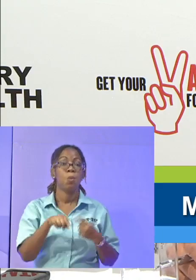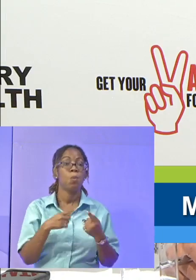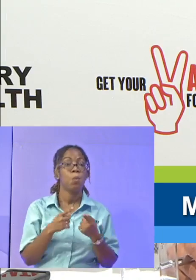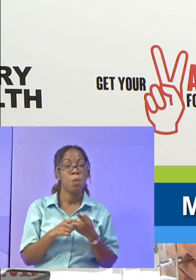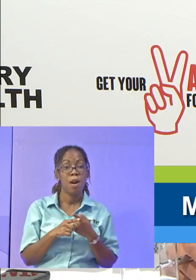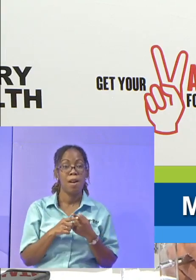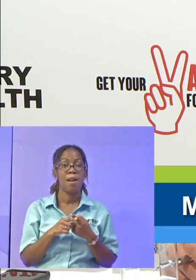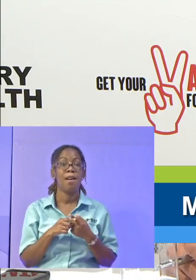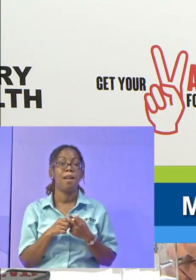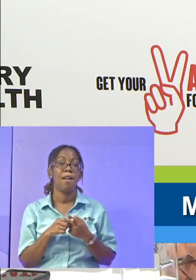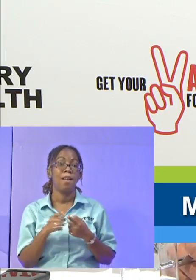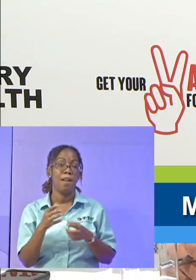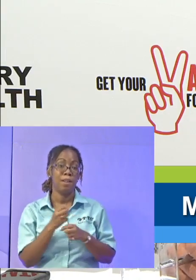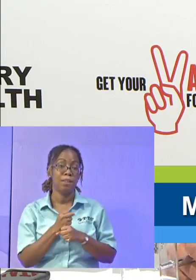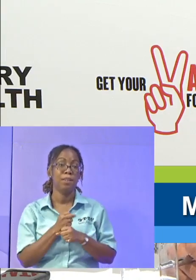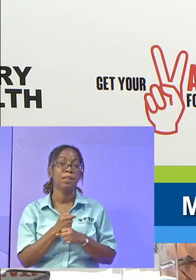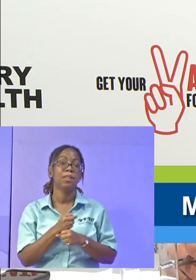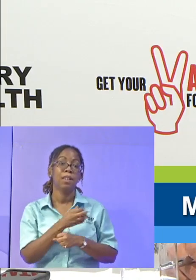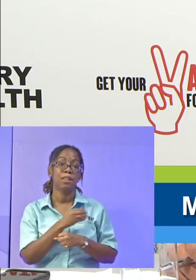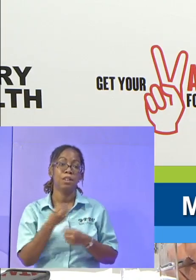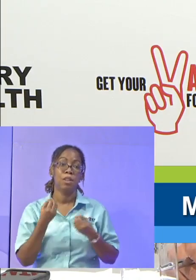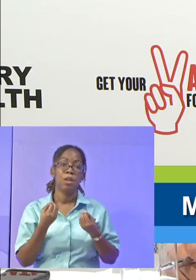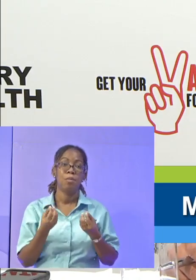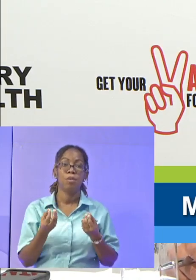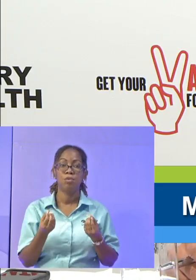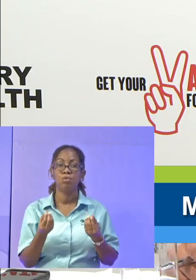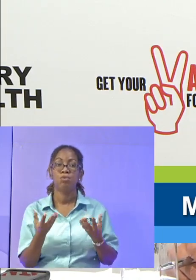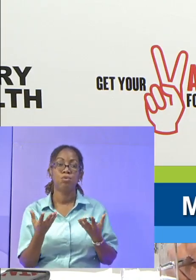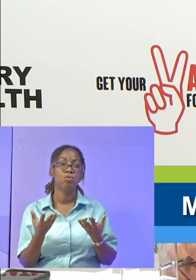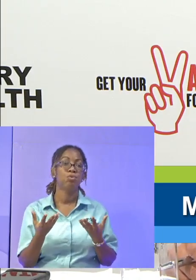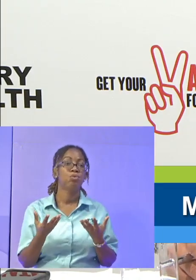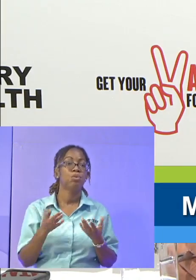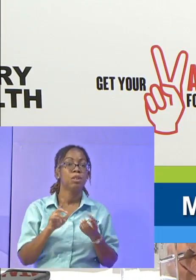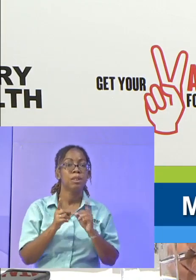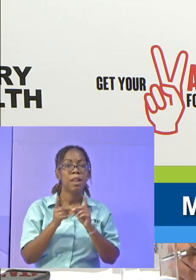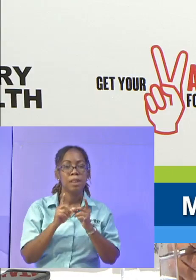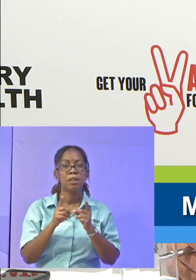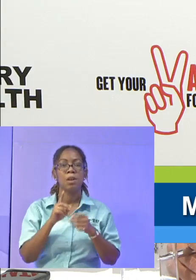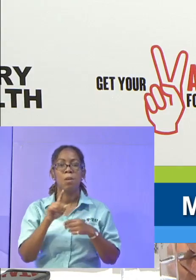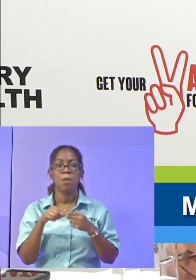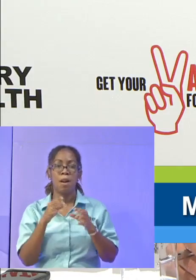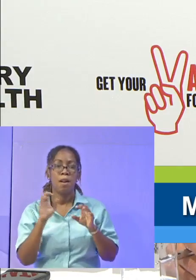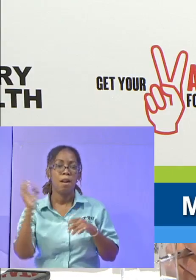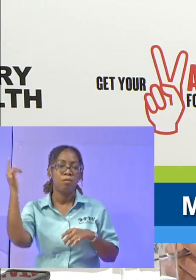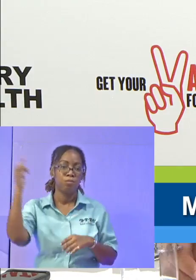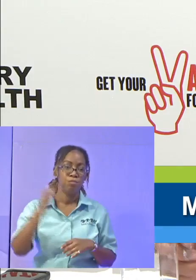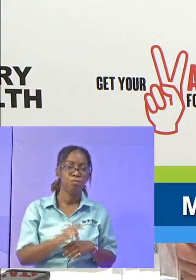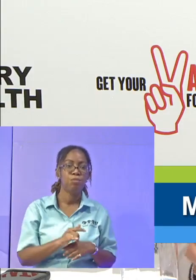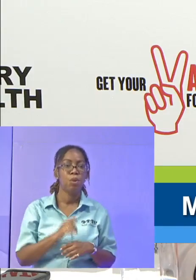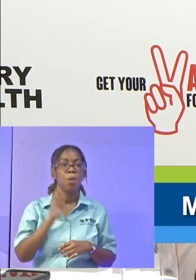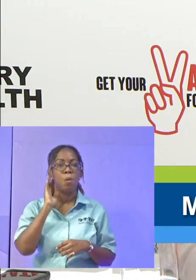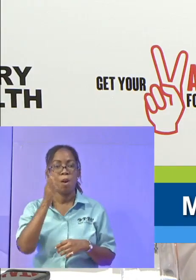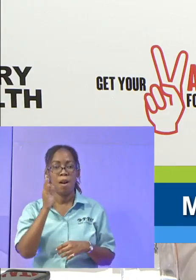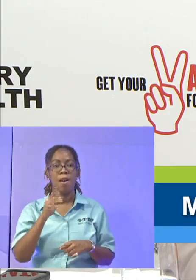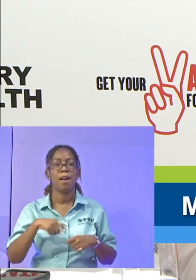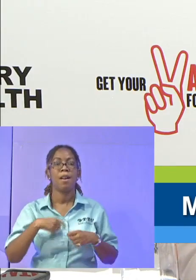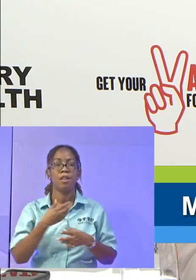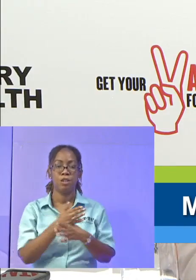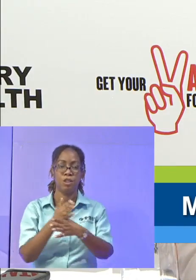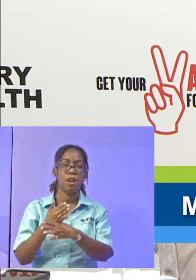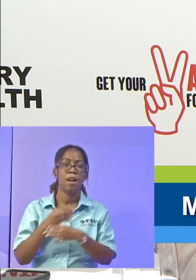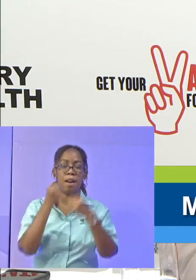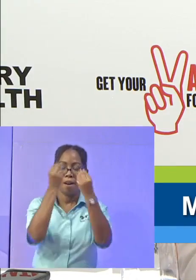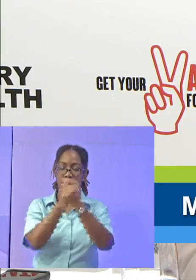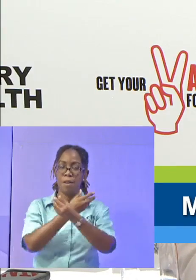how many doses and shipment particulars, as usual, we will come to you. So that